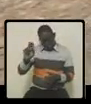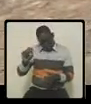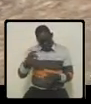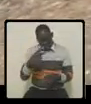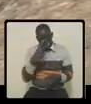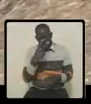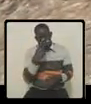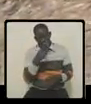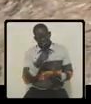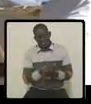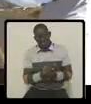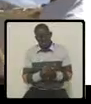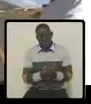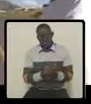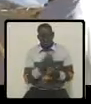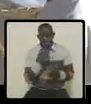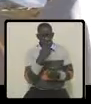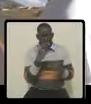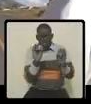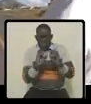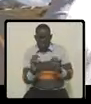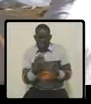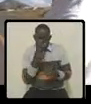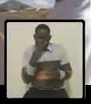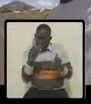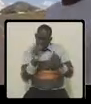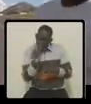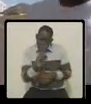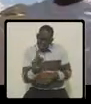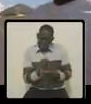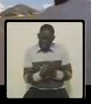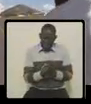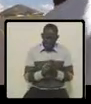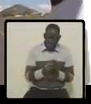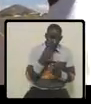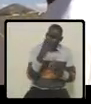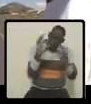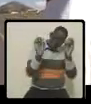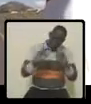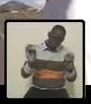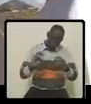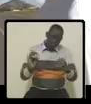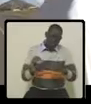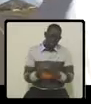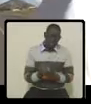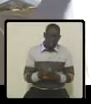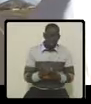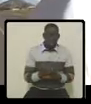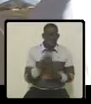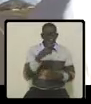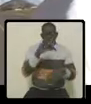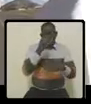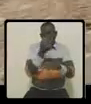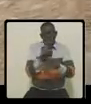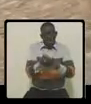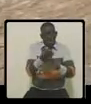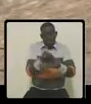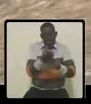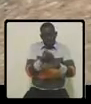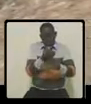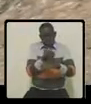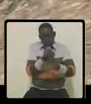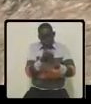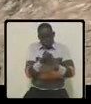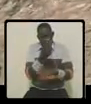front of you. Can't you see? See what, dude? I can't see anything. Look at the rocks in front of us.